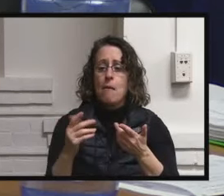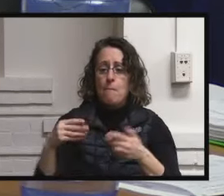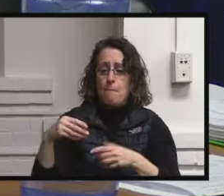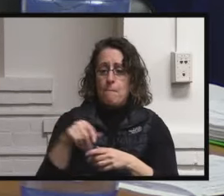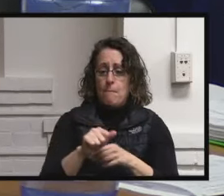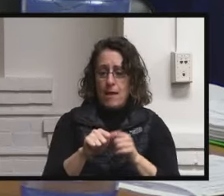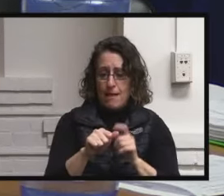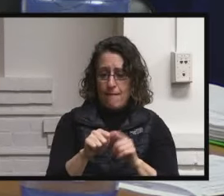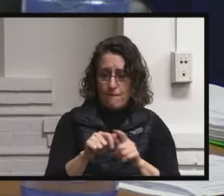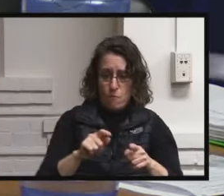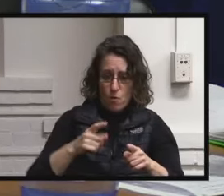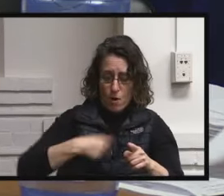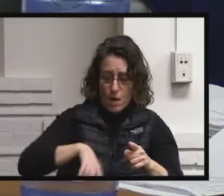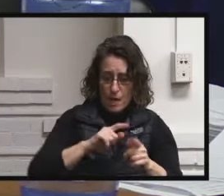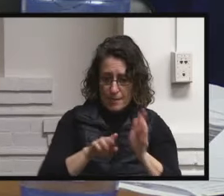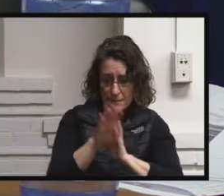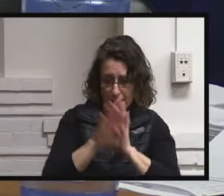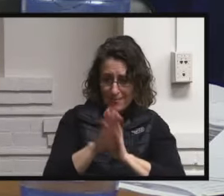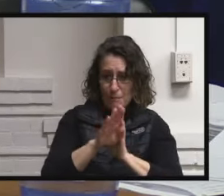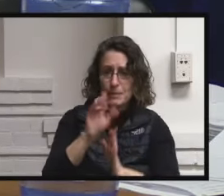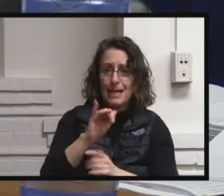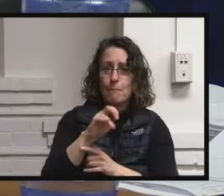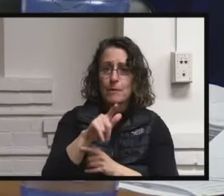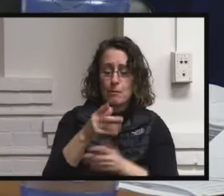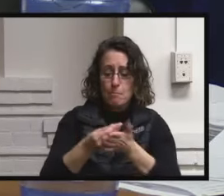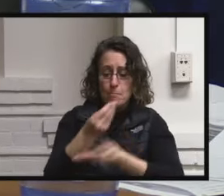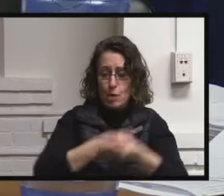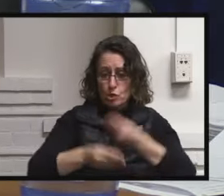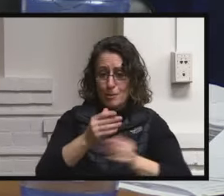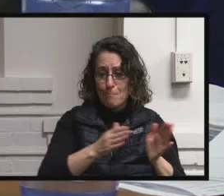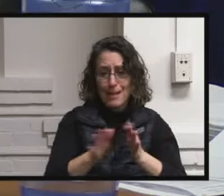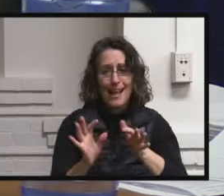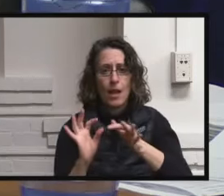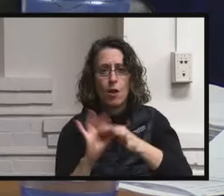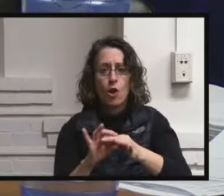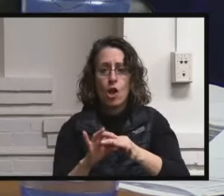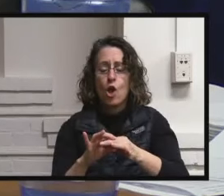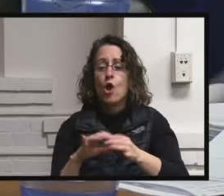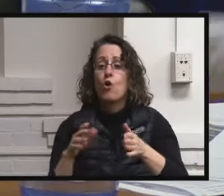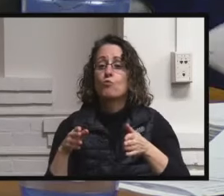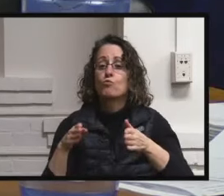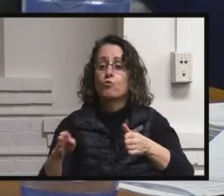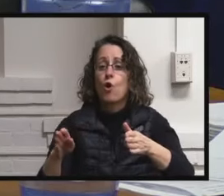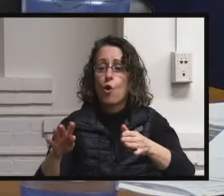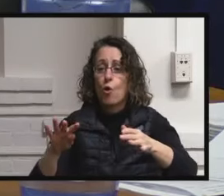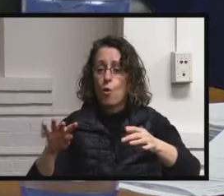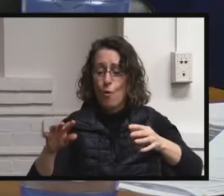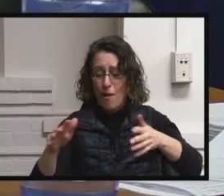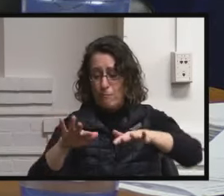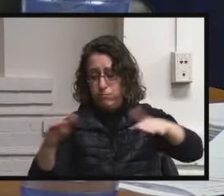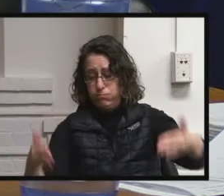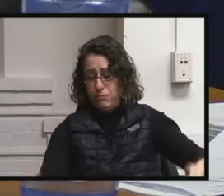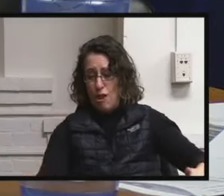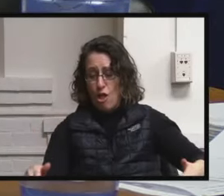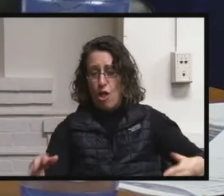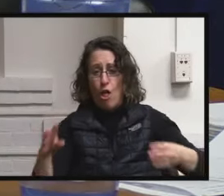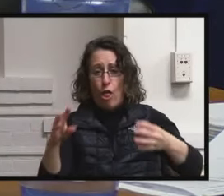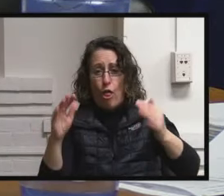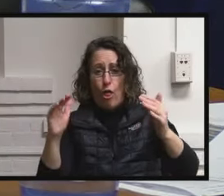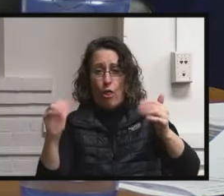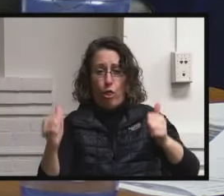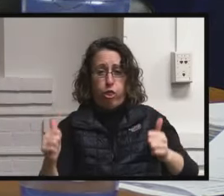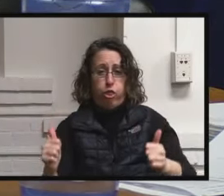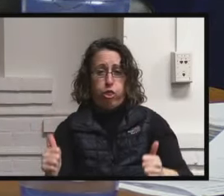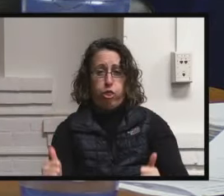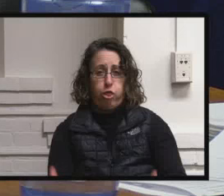a capital budget plan for road-related erosion problems affecting water quality. It'll also identify any permitting or right-of-way